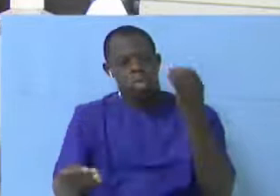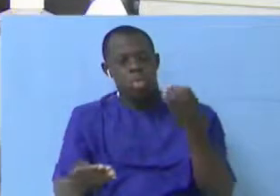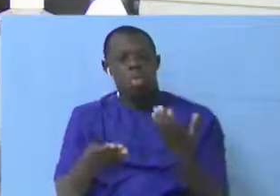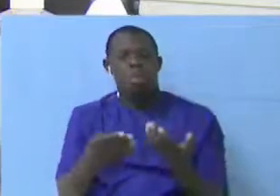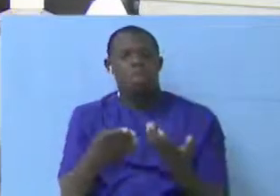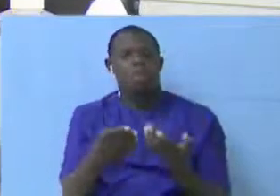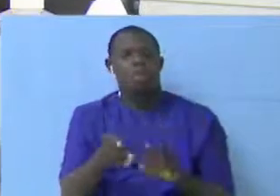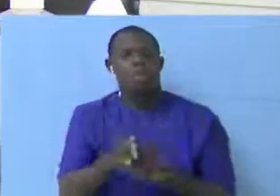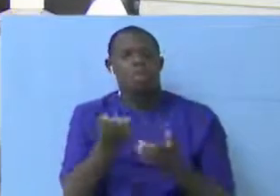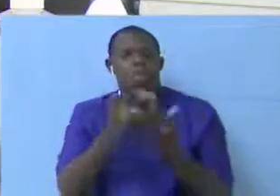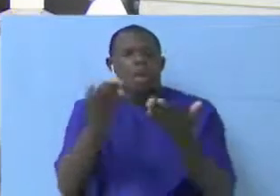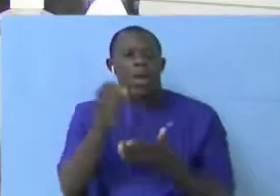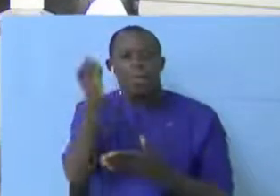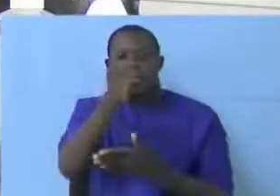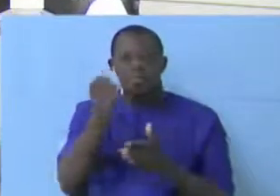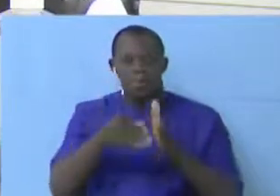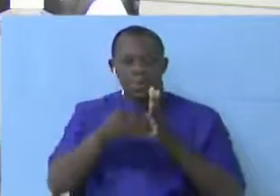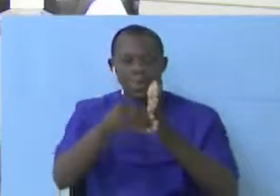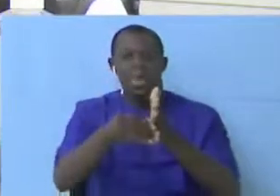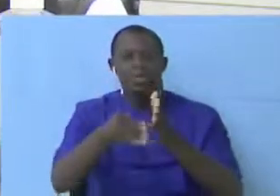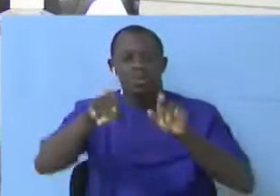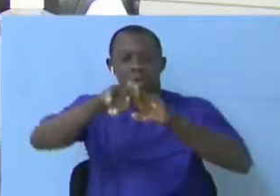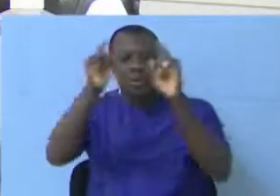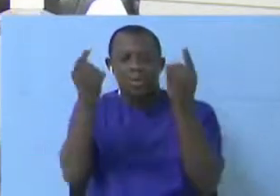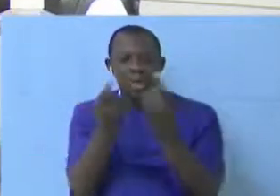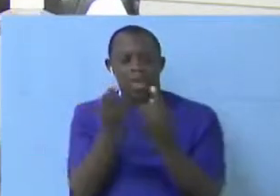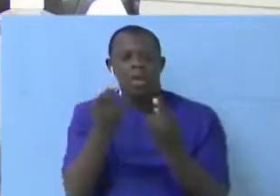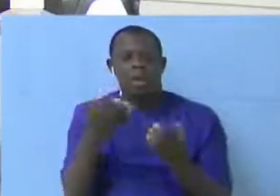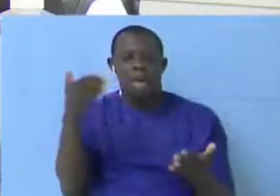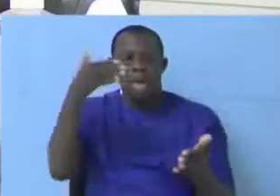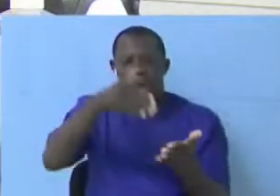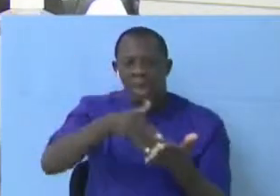Because DG came on a conducted tour and